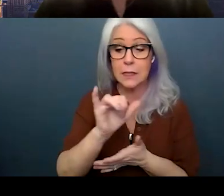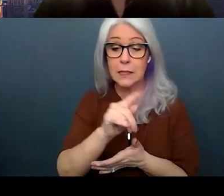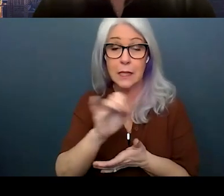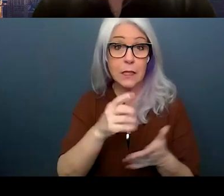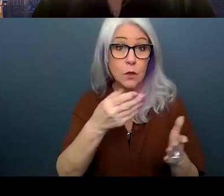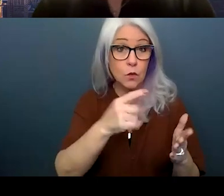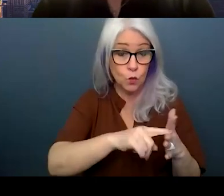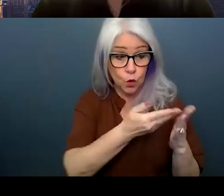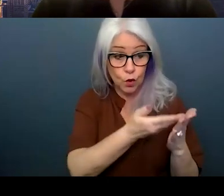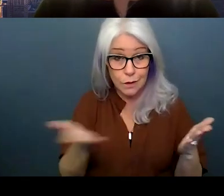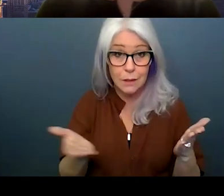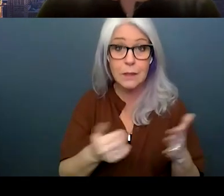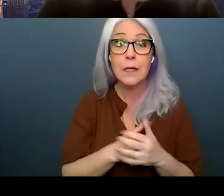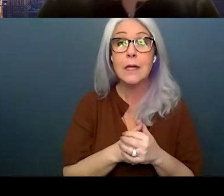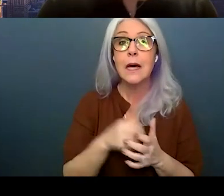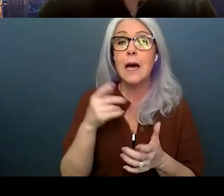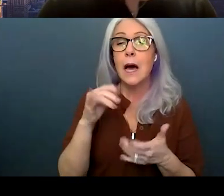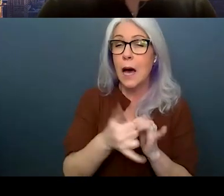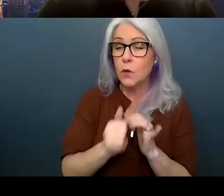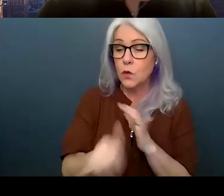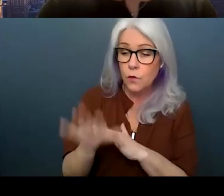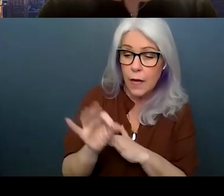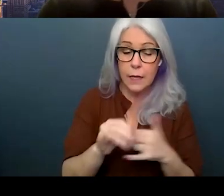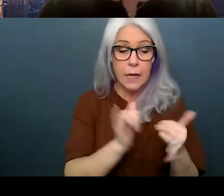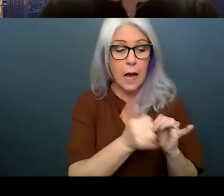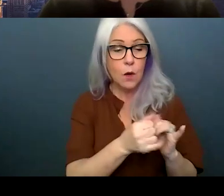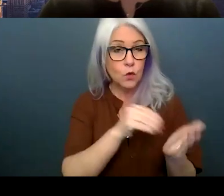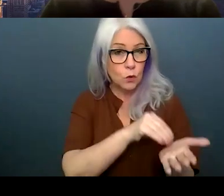sources, how to find them, and how to cite them.